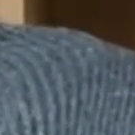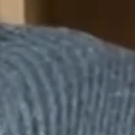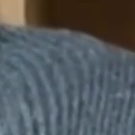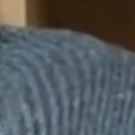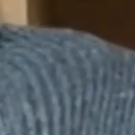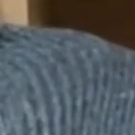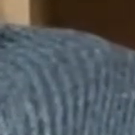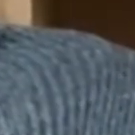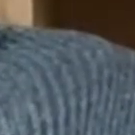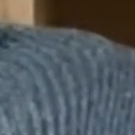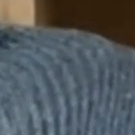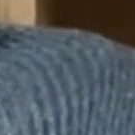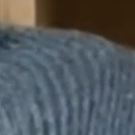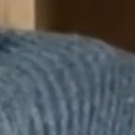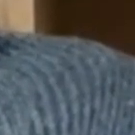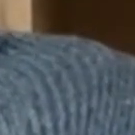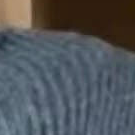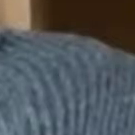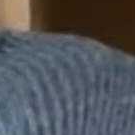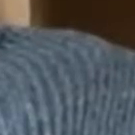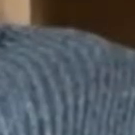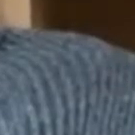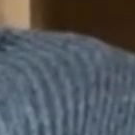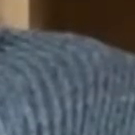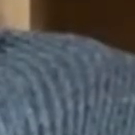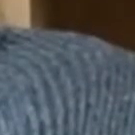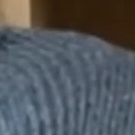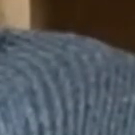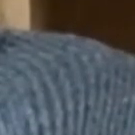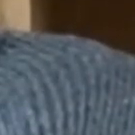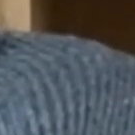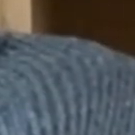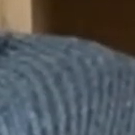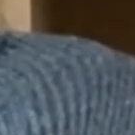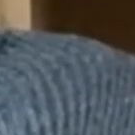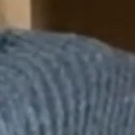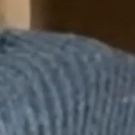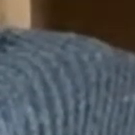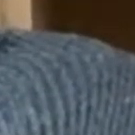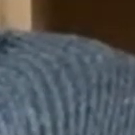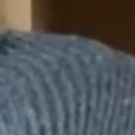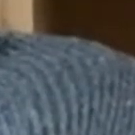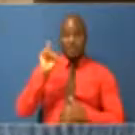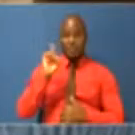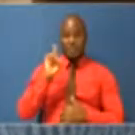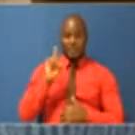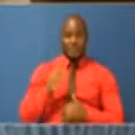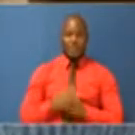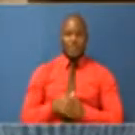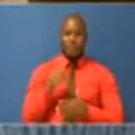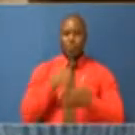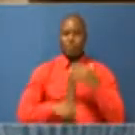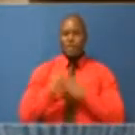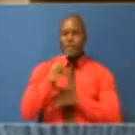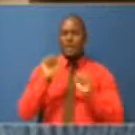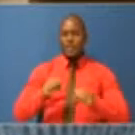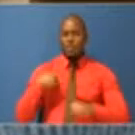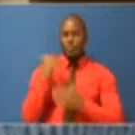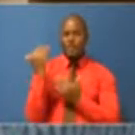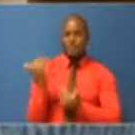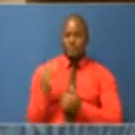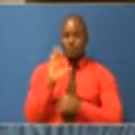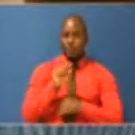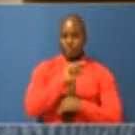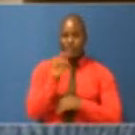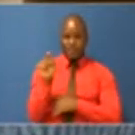if elected to office could you share with the residents of nairobi what can we expect